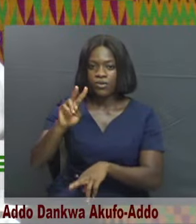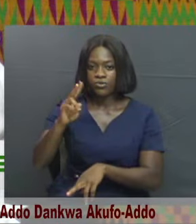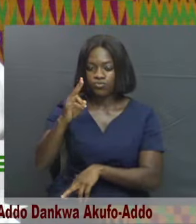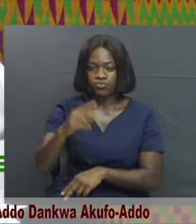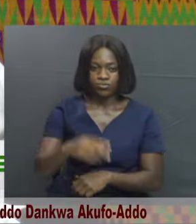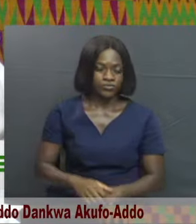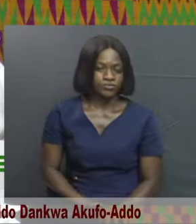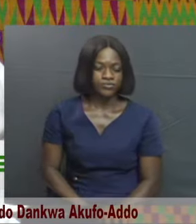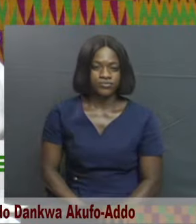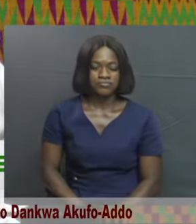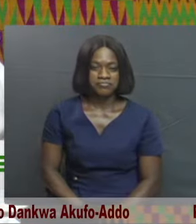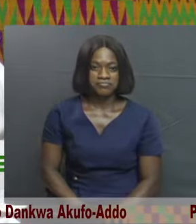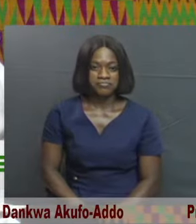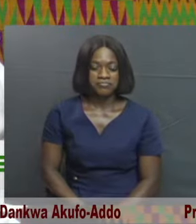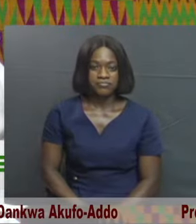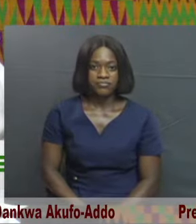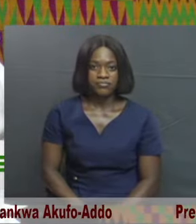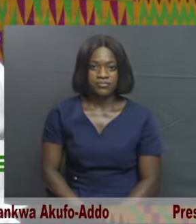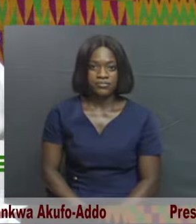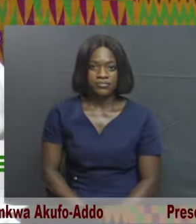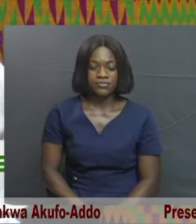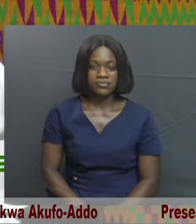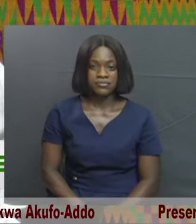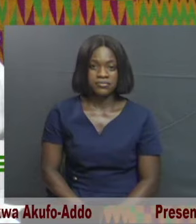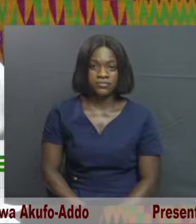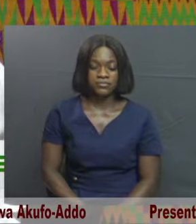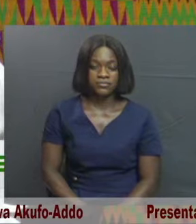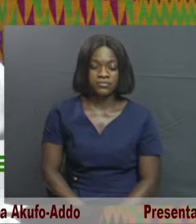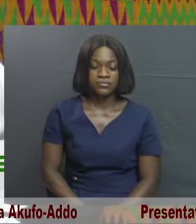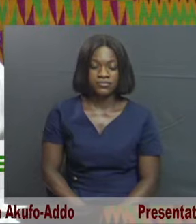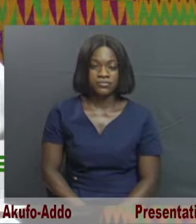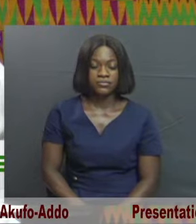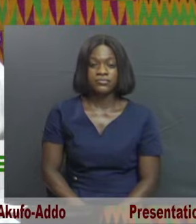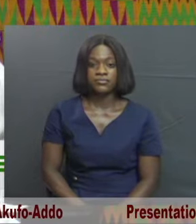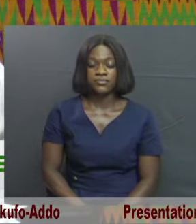thei and we have